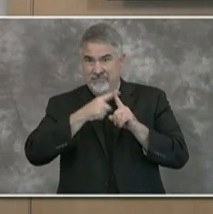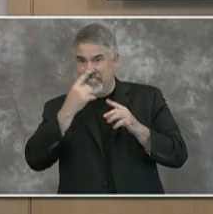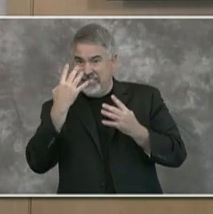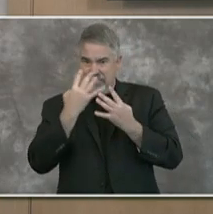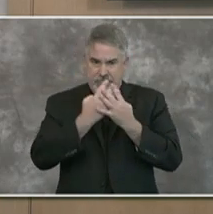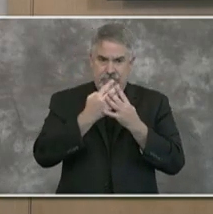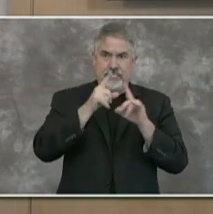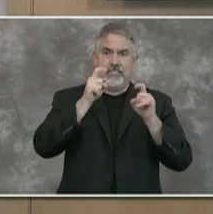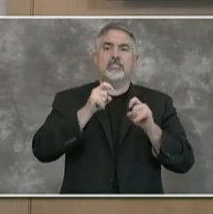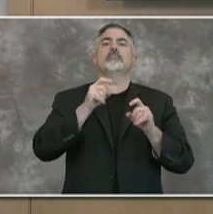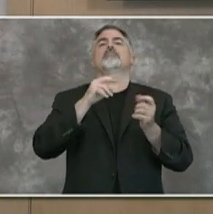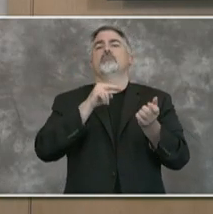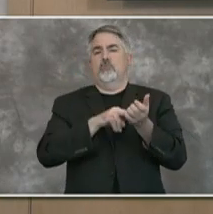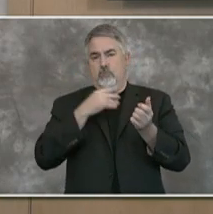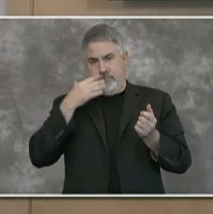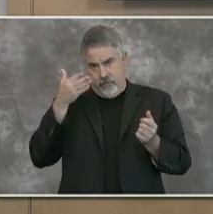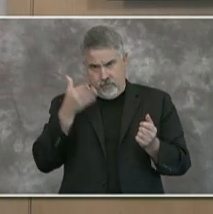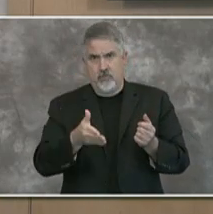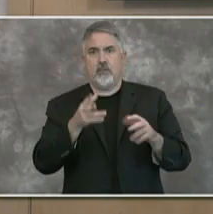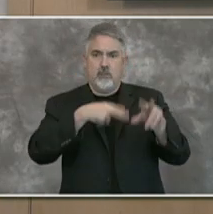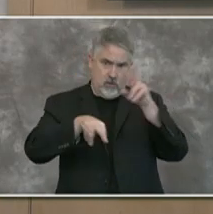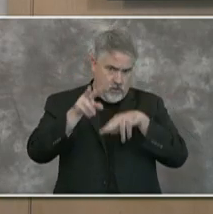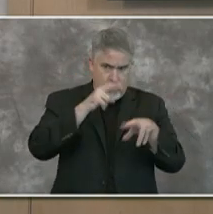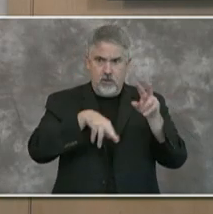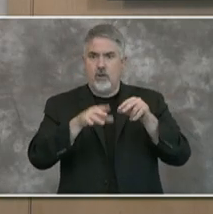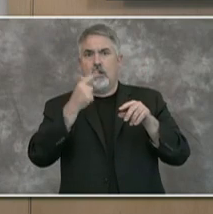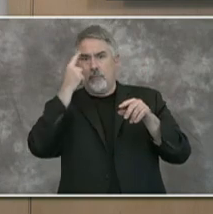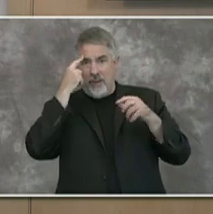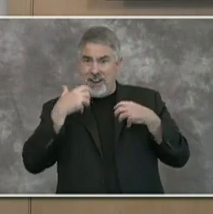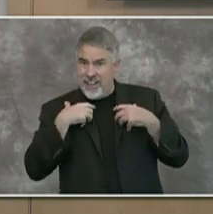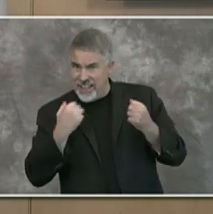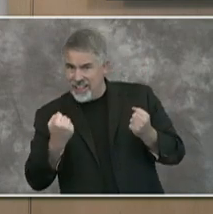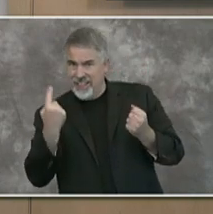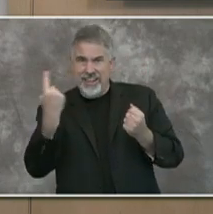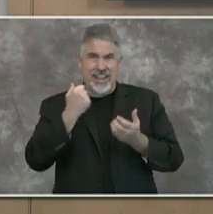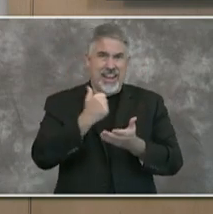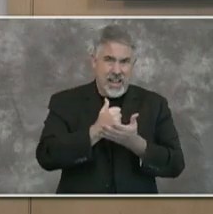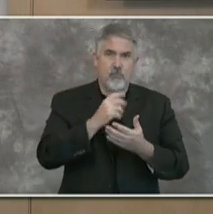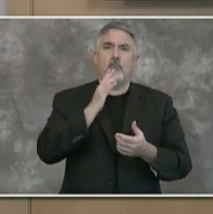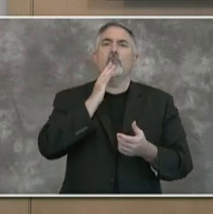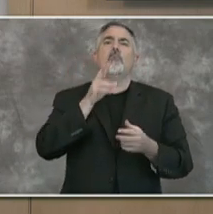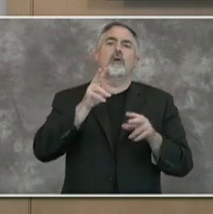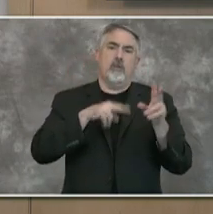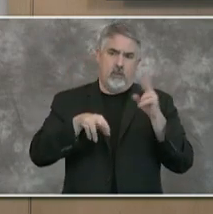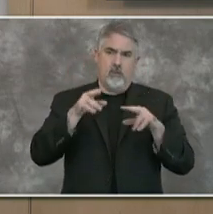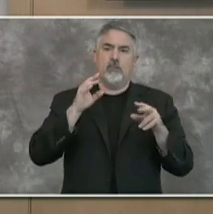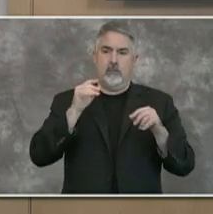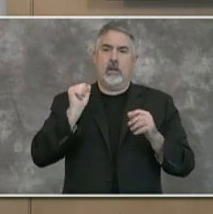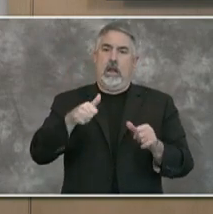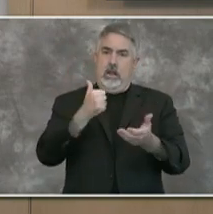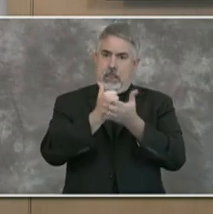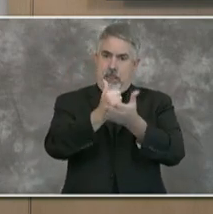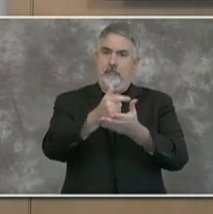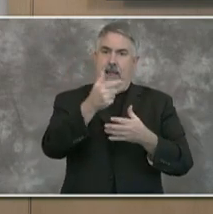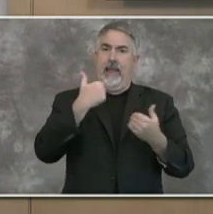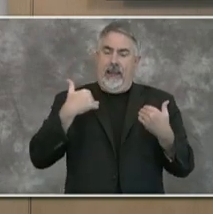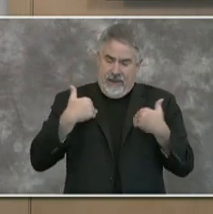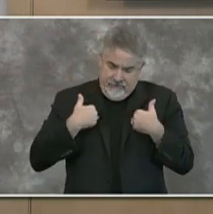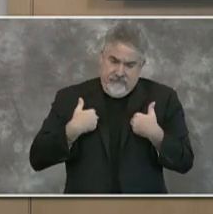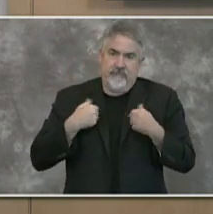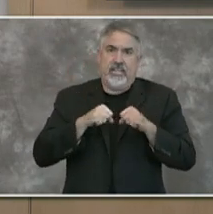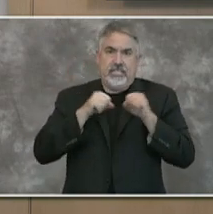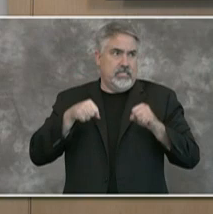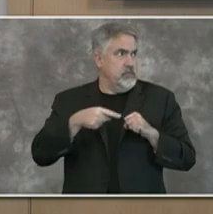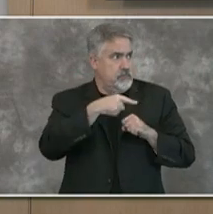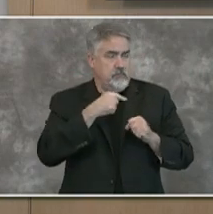San Diego behavioral health services folks are on hand, and we are going to do everything we are able to provide as many services